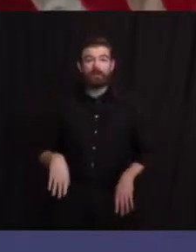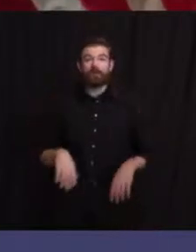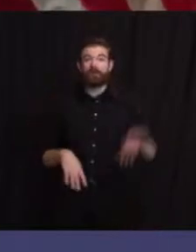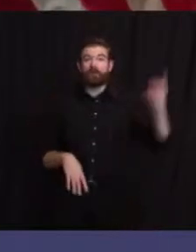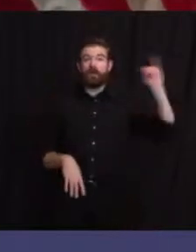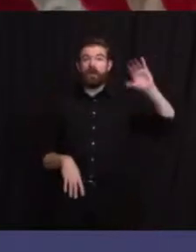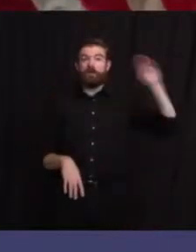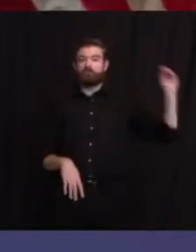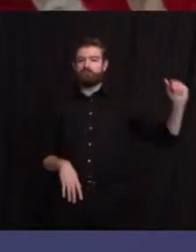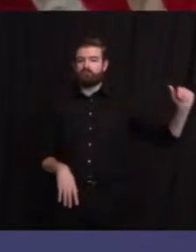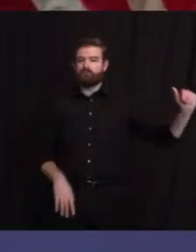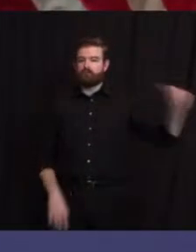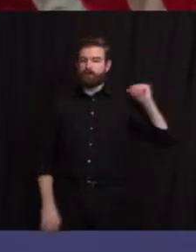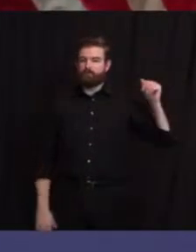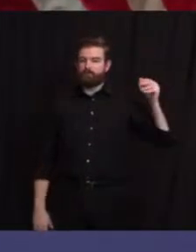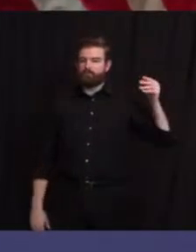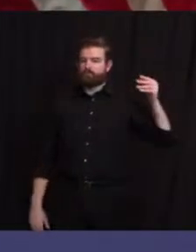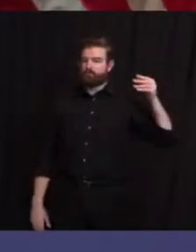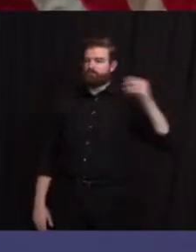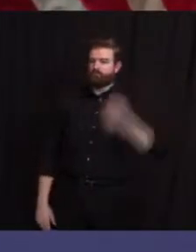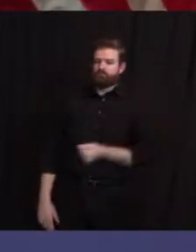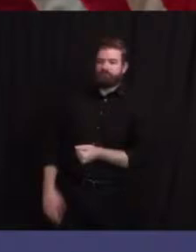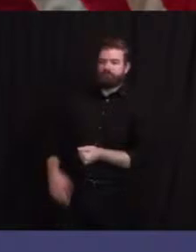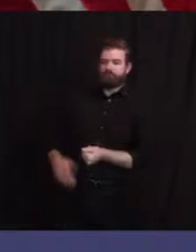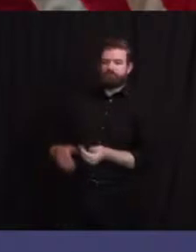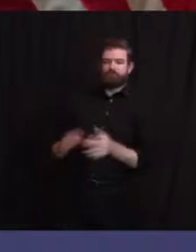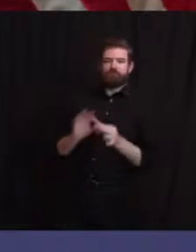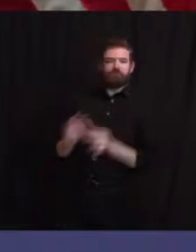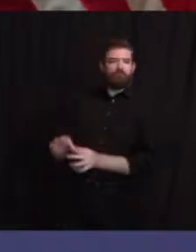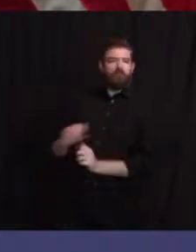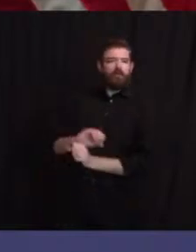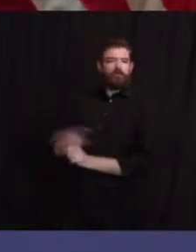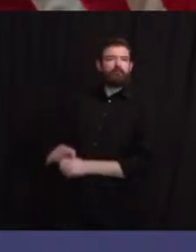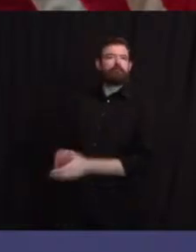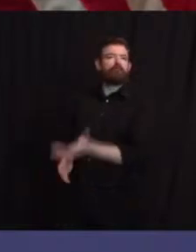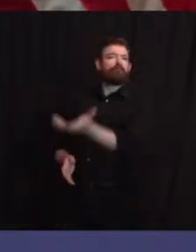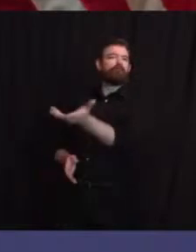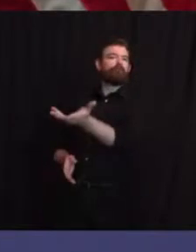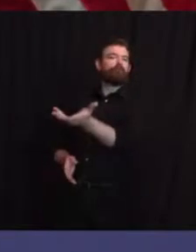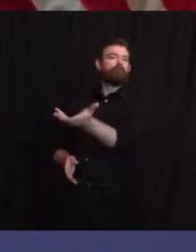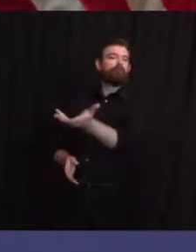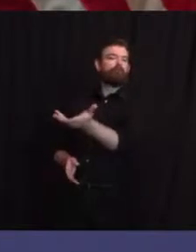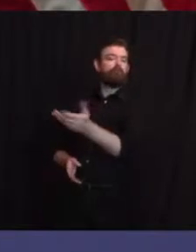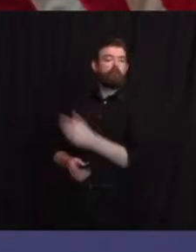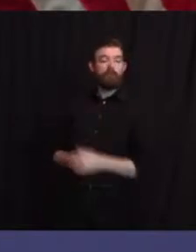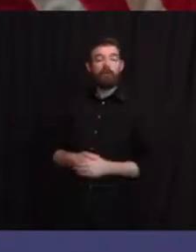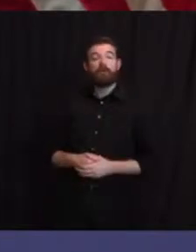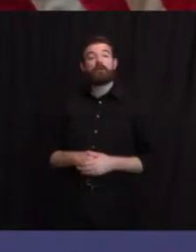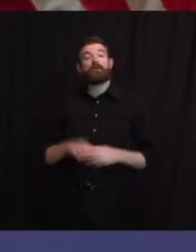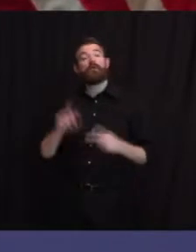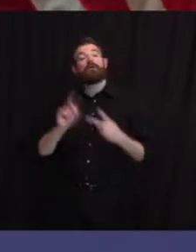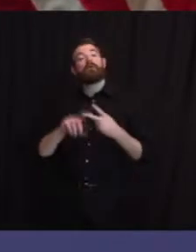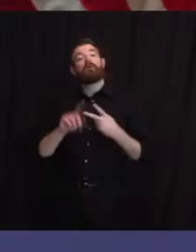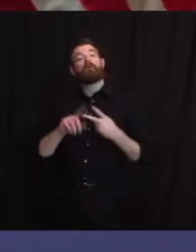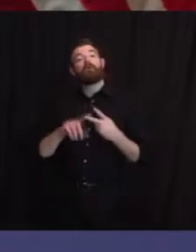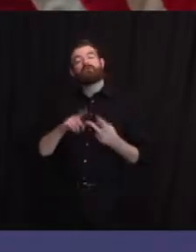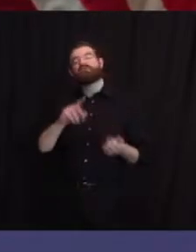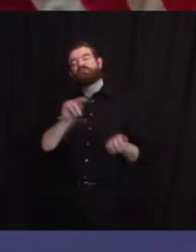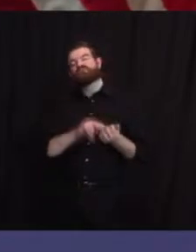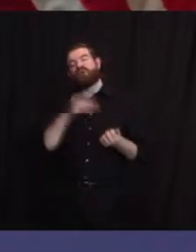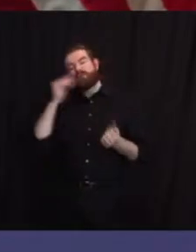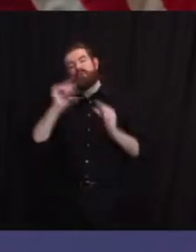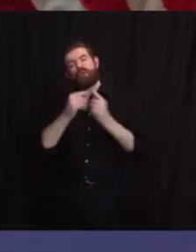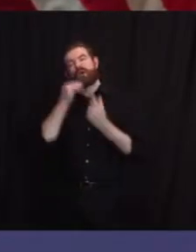I have. Another is, in reviewing the long-term care facility list, the